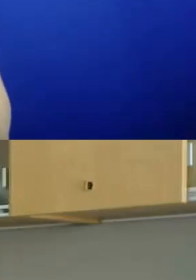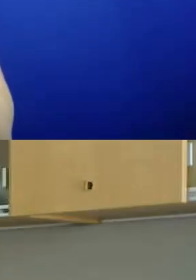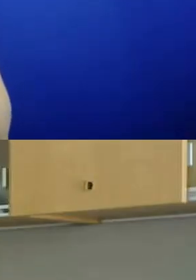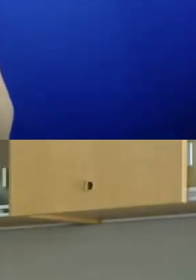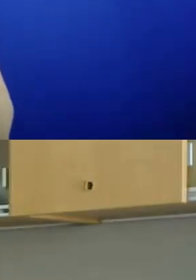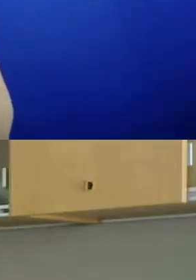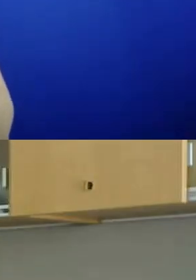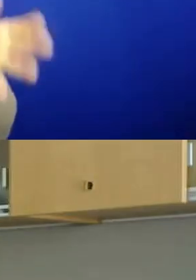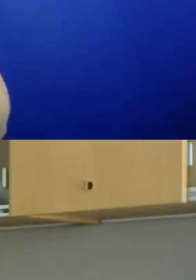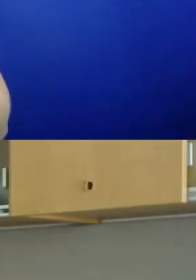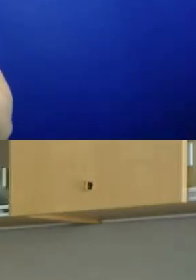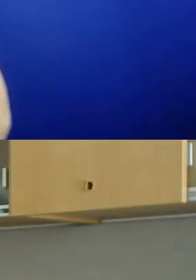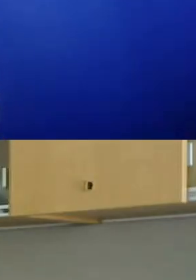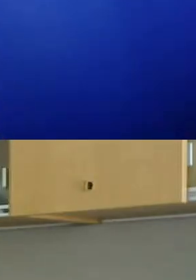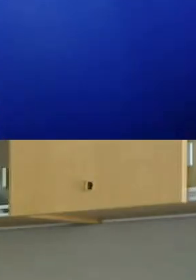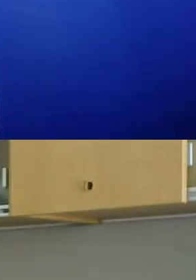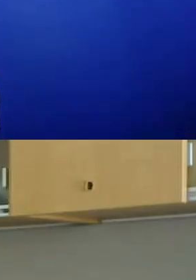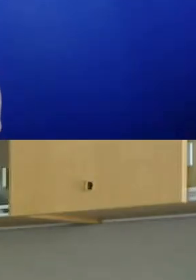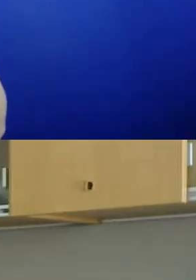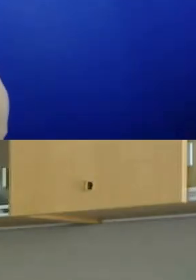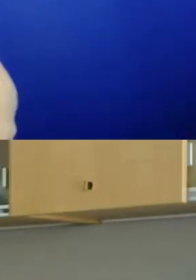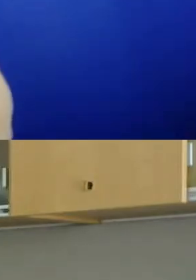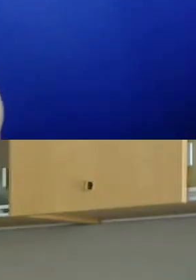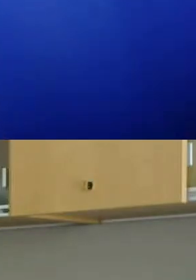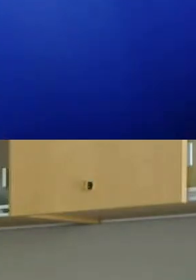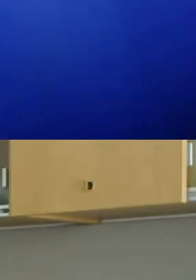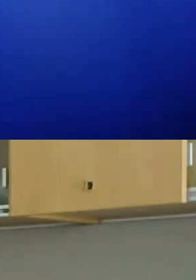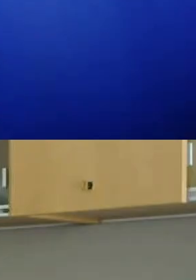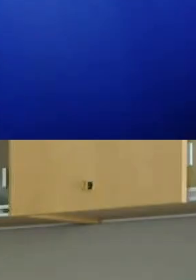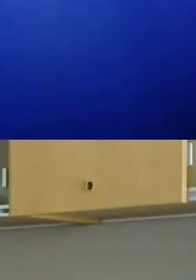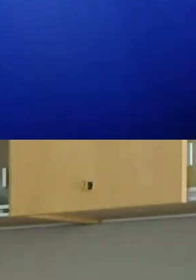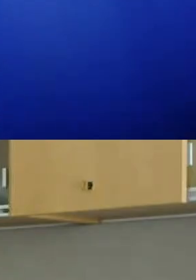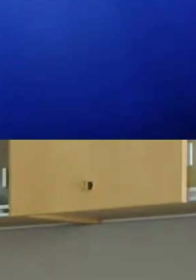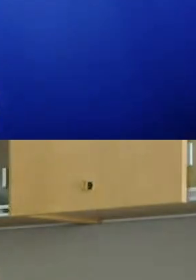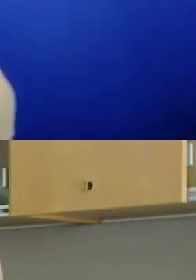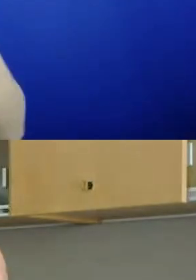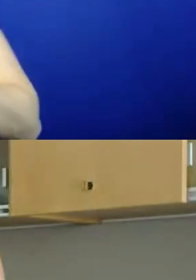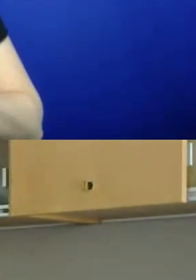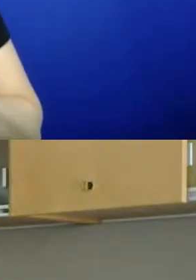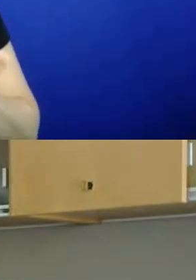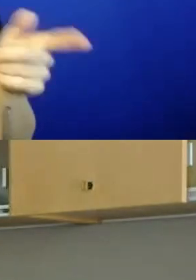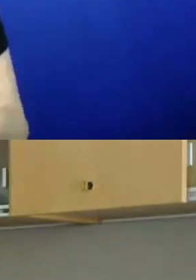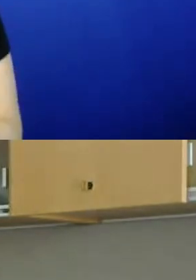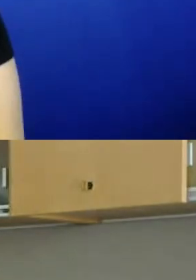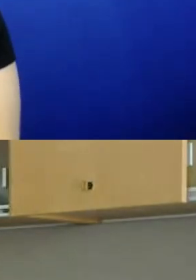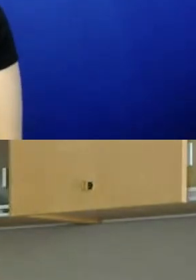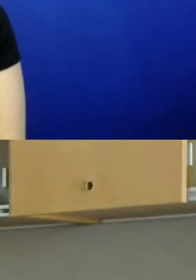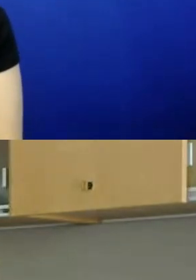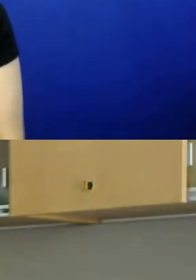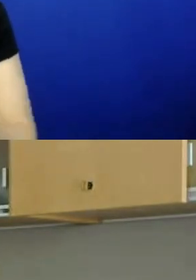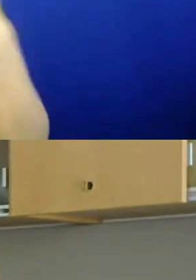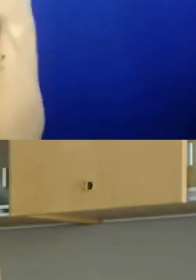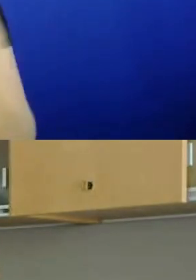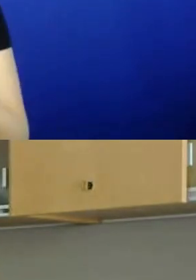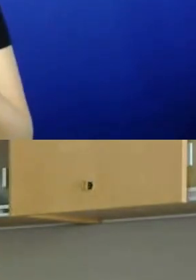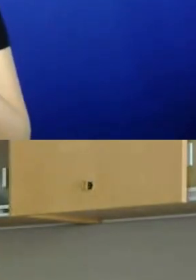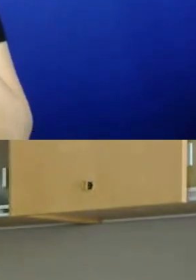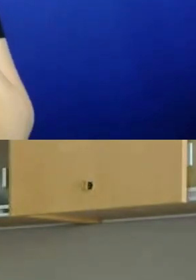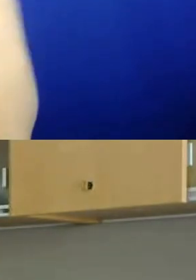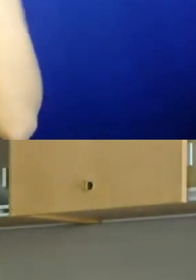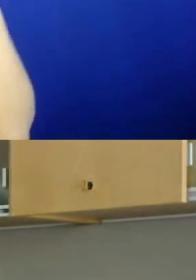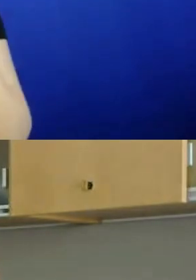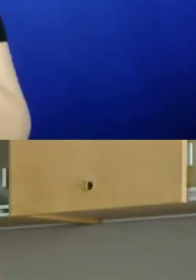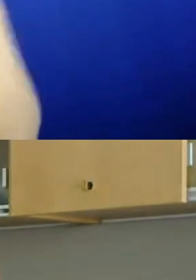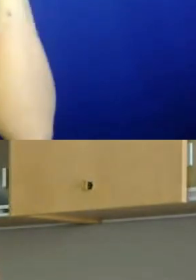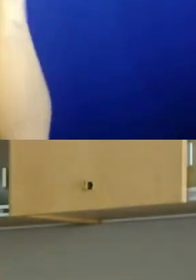to the adult use side of it, unfortunately. Definitely. Definitely. That is an excellent point that I That's a great never point.